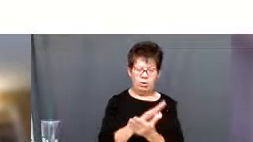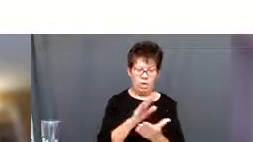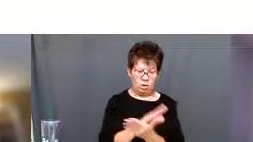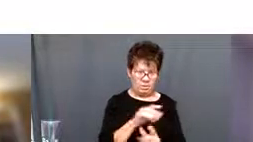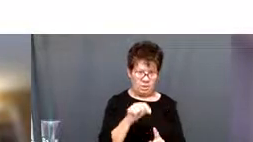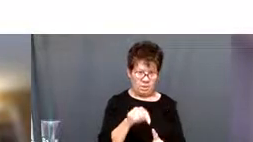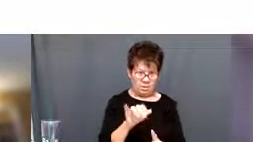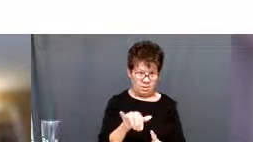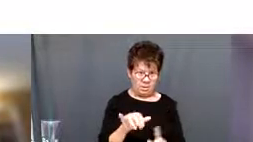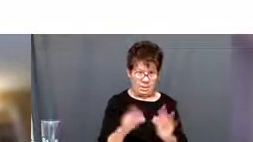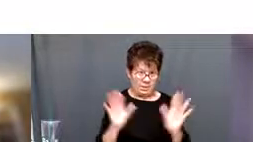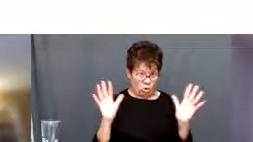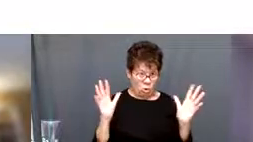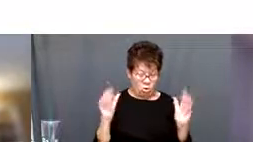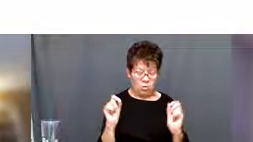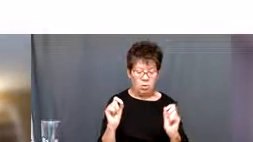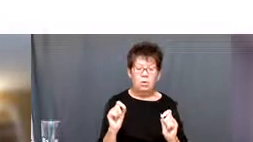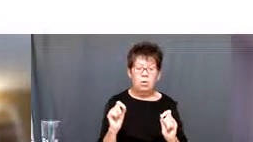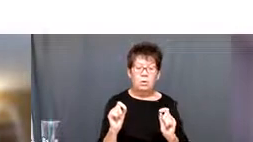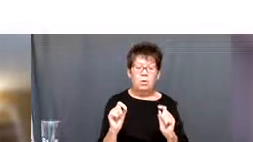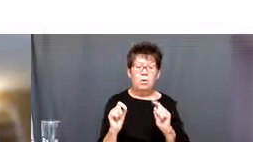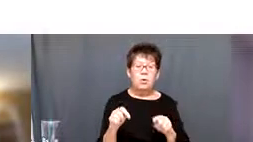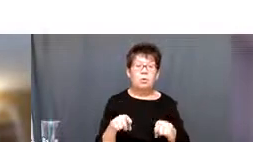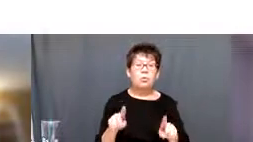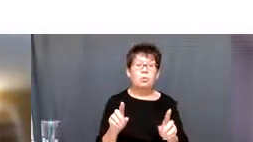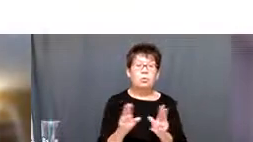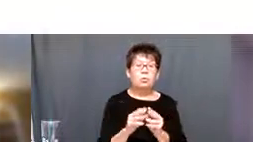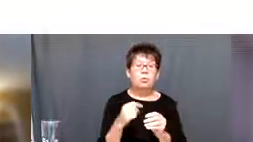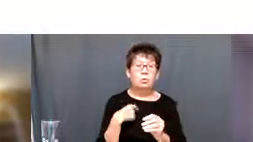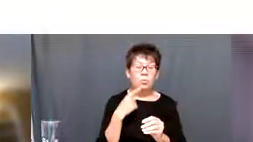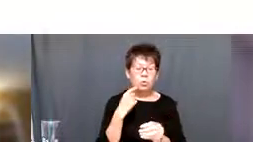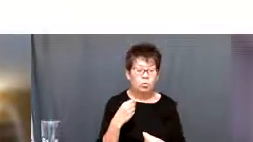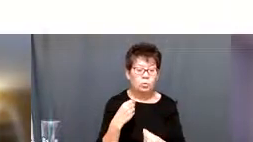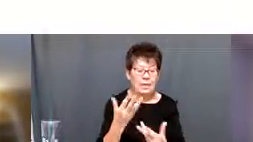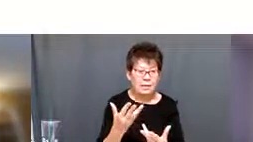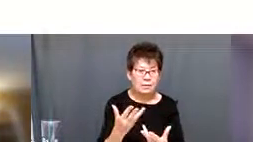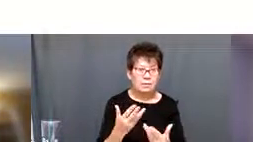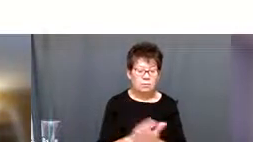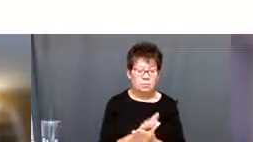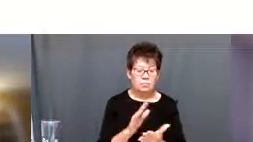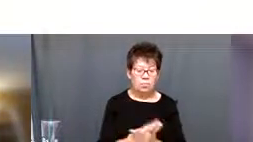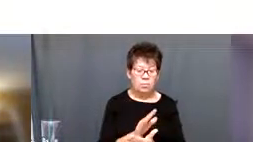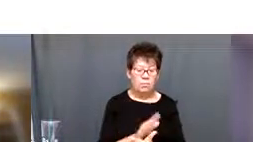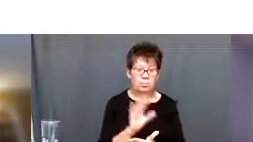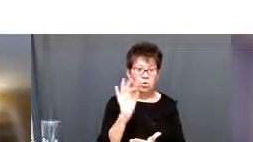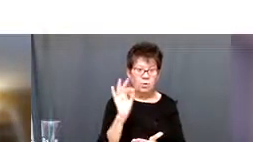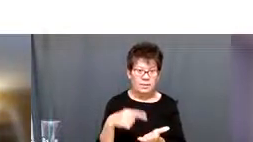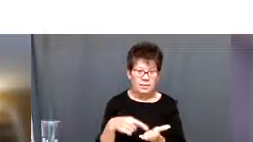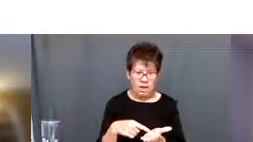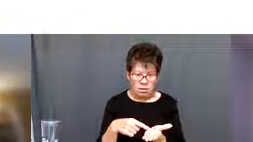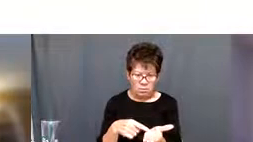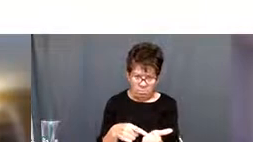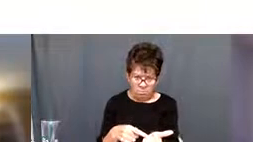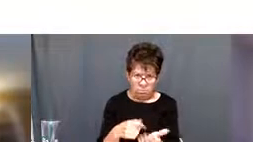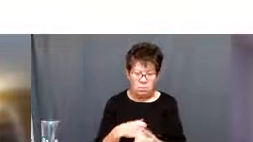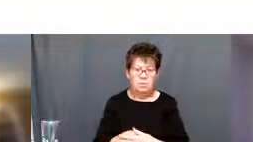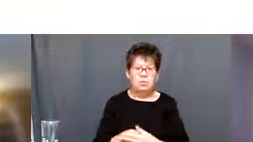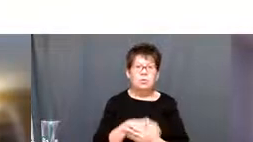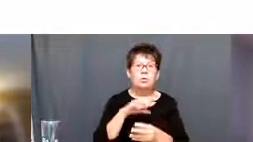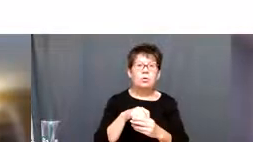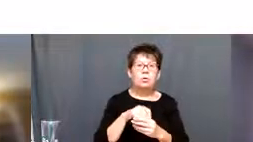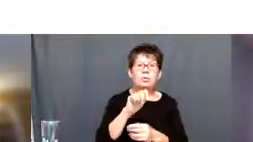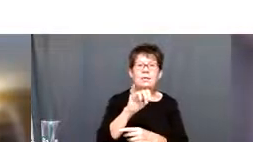In addition, we're going to present the TEIS extended option decision form with the choices outlined, which include the